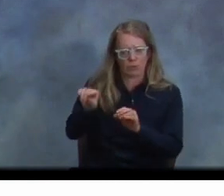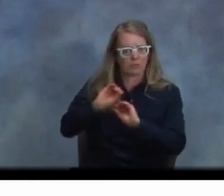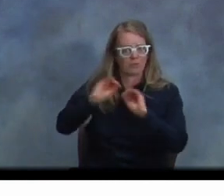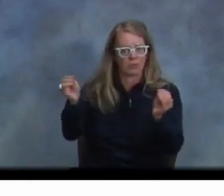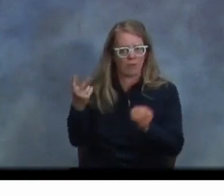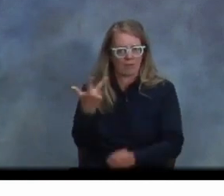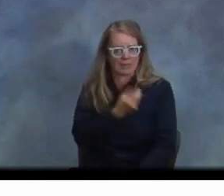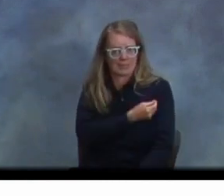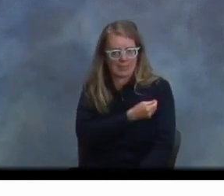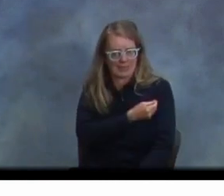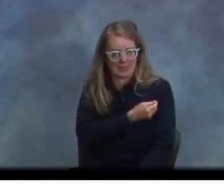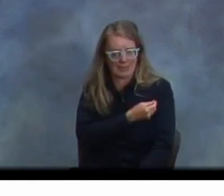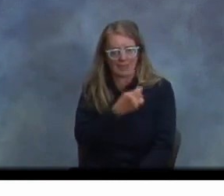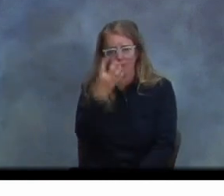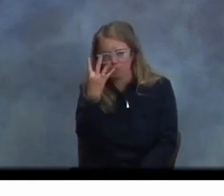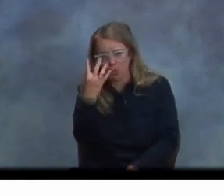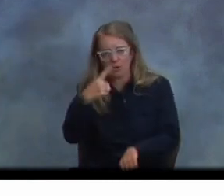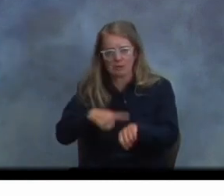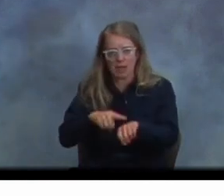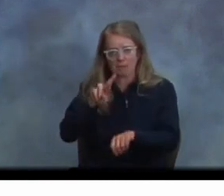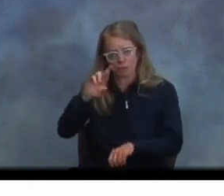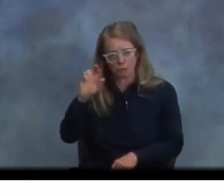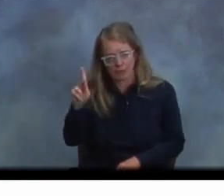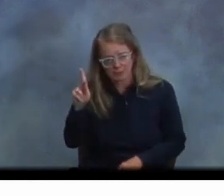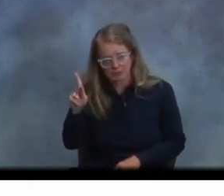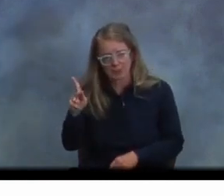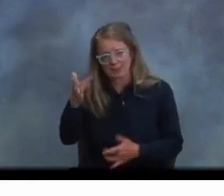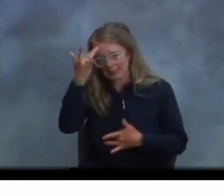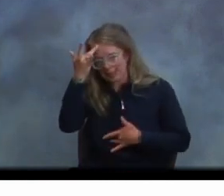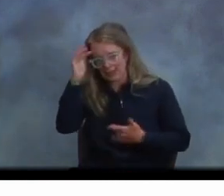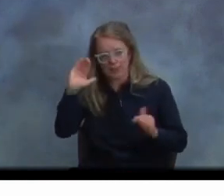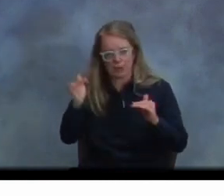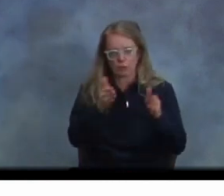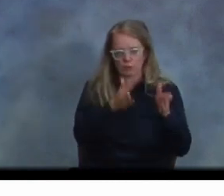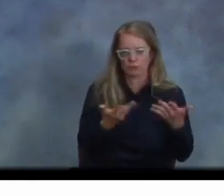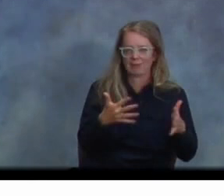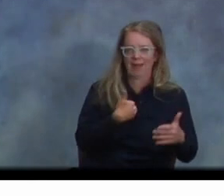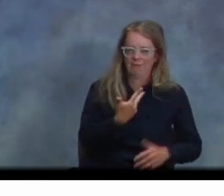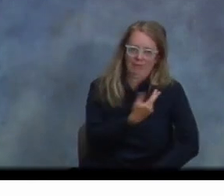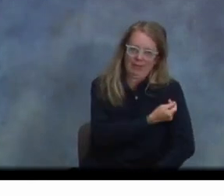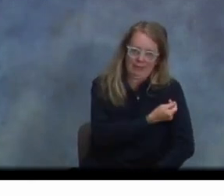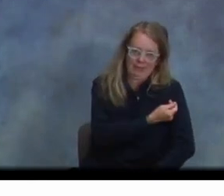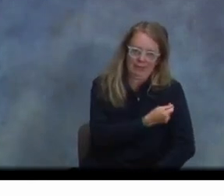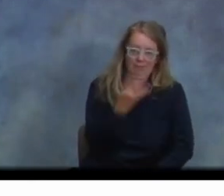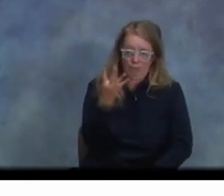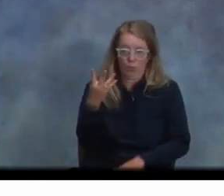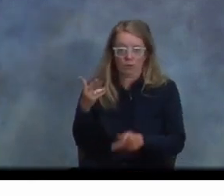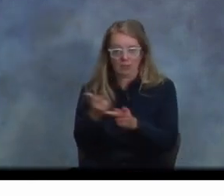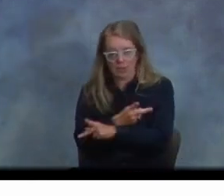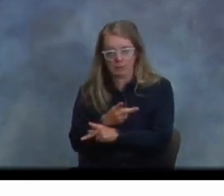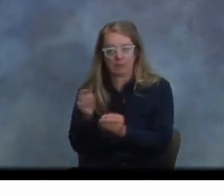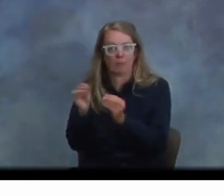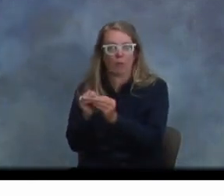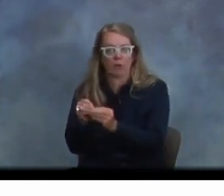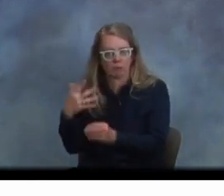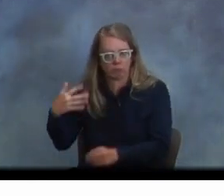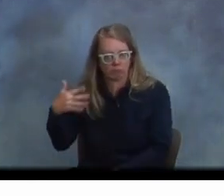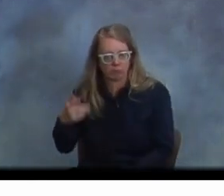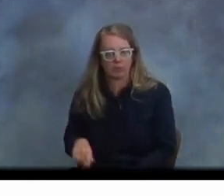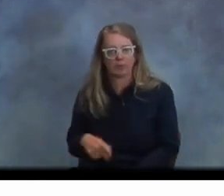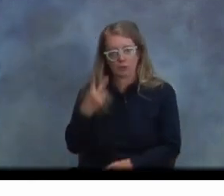4 times that of a vaccinated person to become ill. Additionally, and what you see on your screens right now,